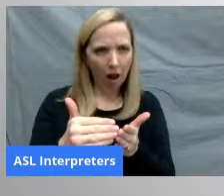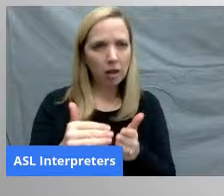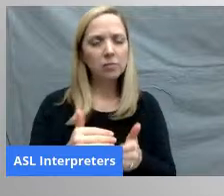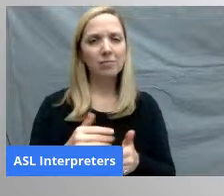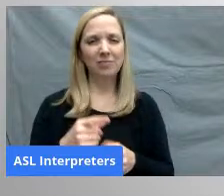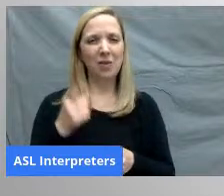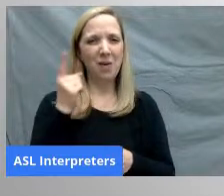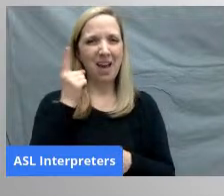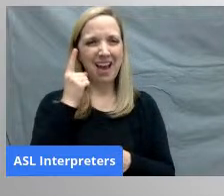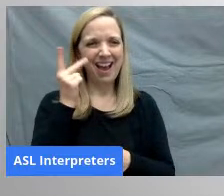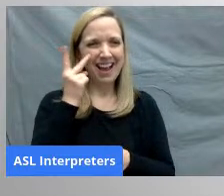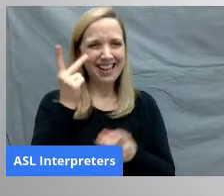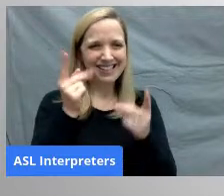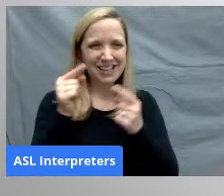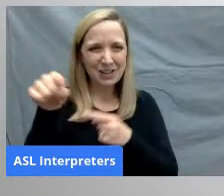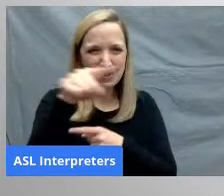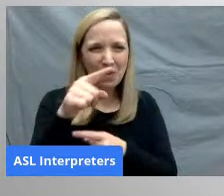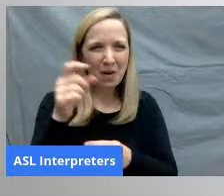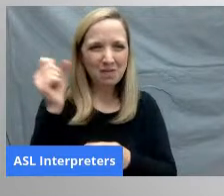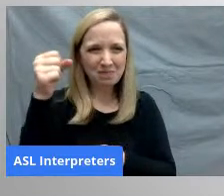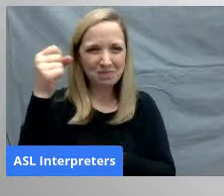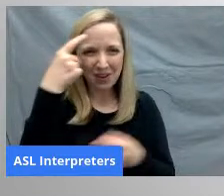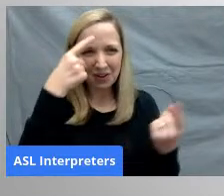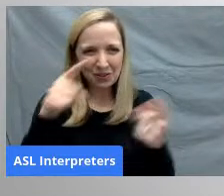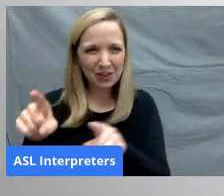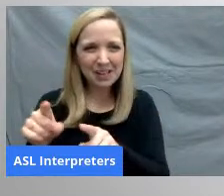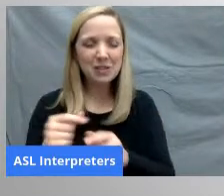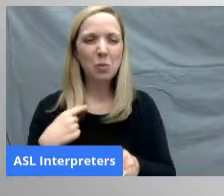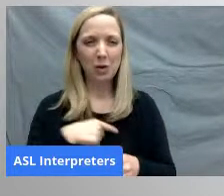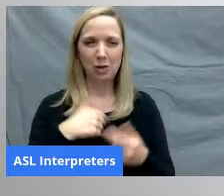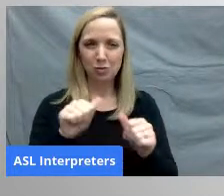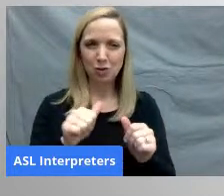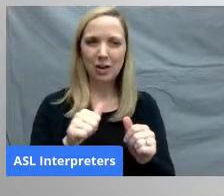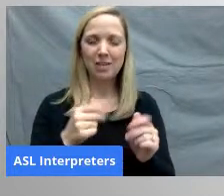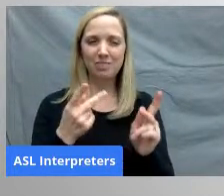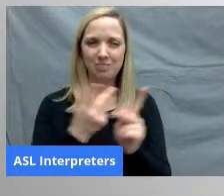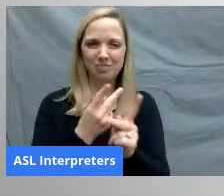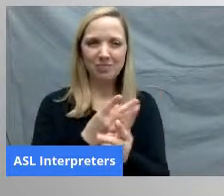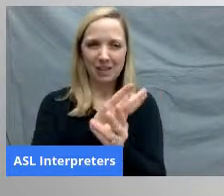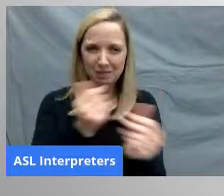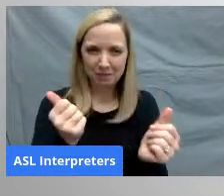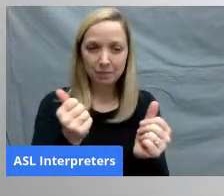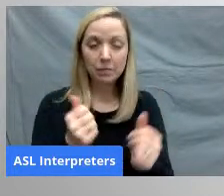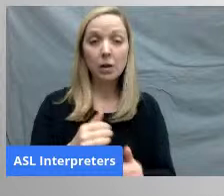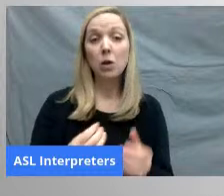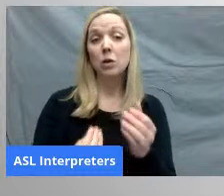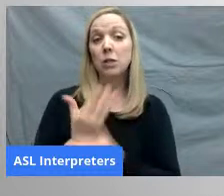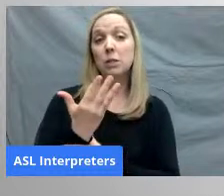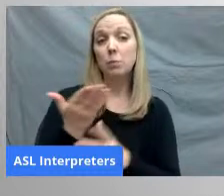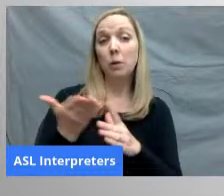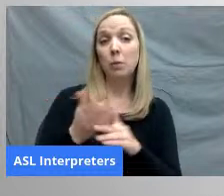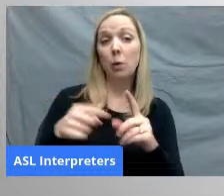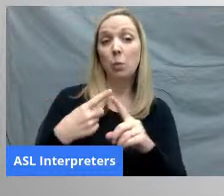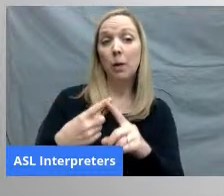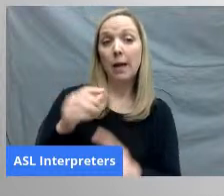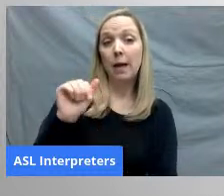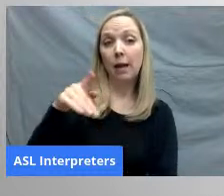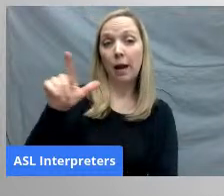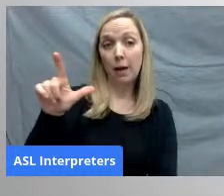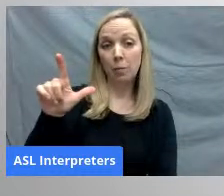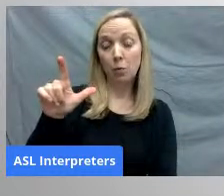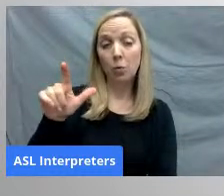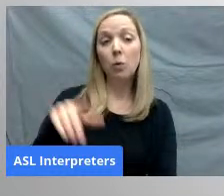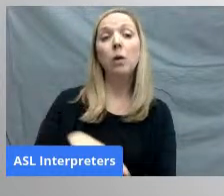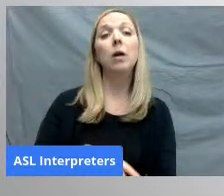to address that the best that we could. Spring break is in April with time off for students and staff in